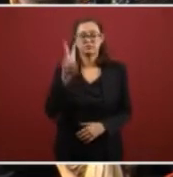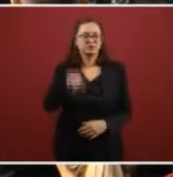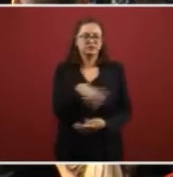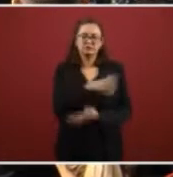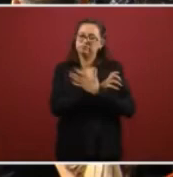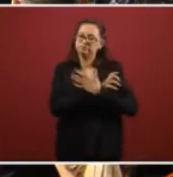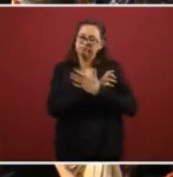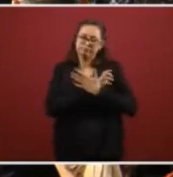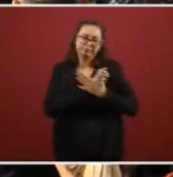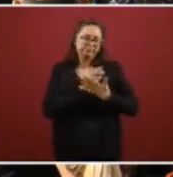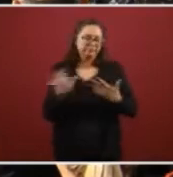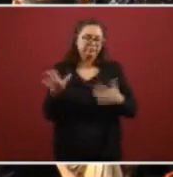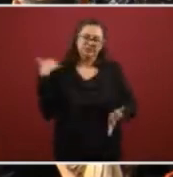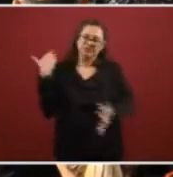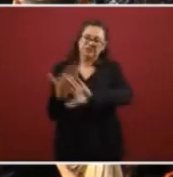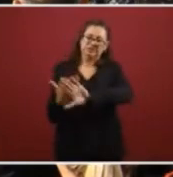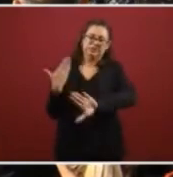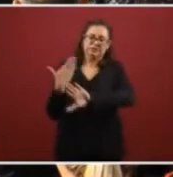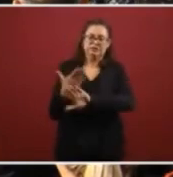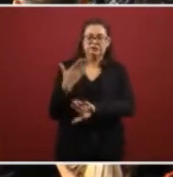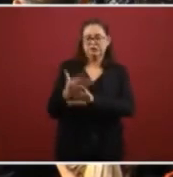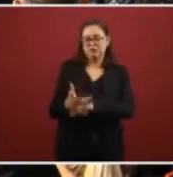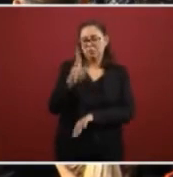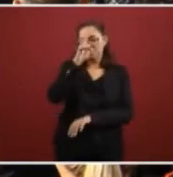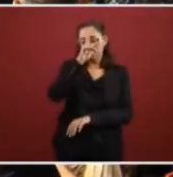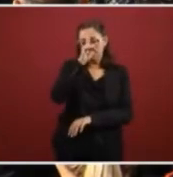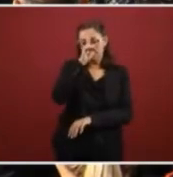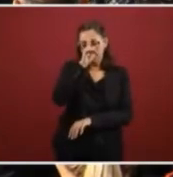He exceeded himself with him.